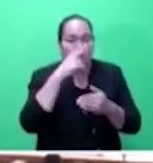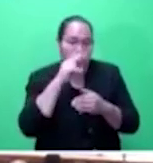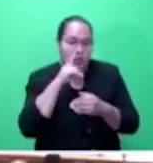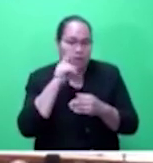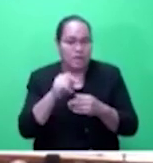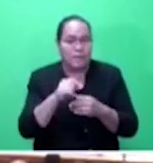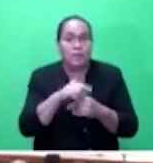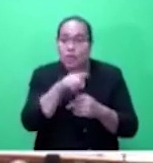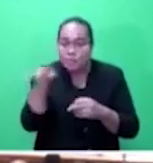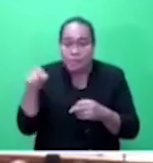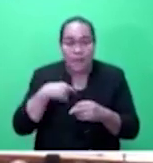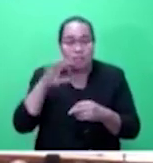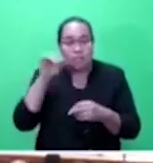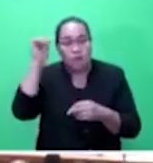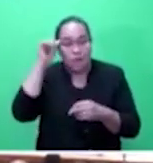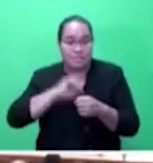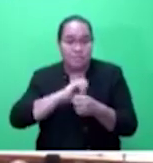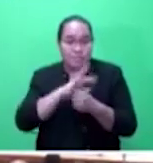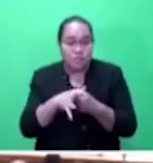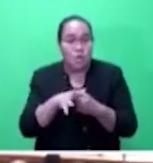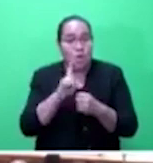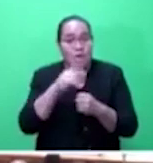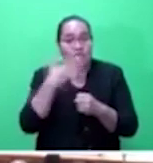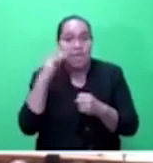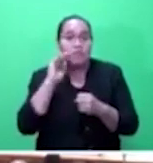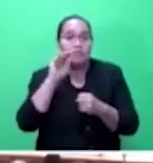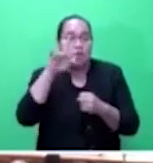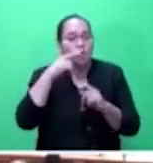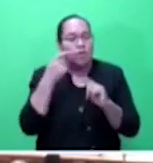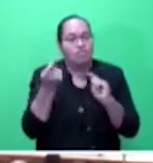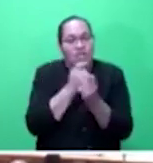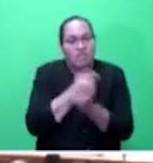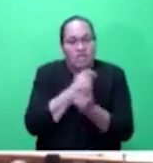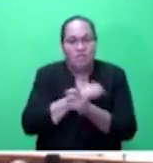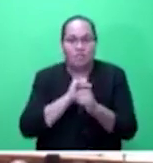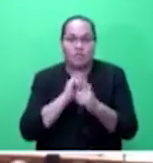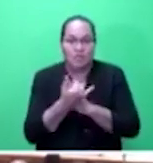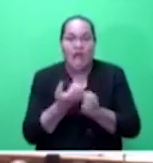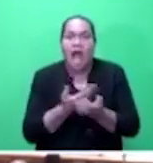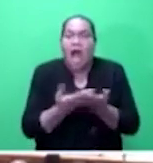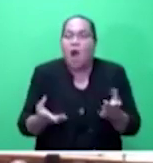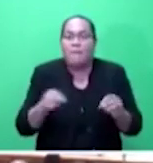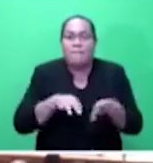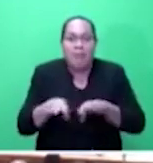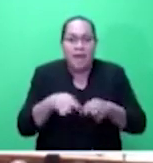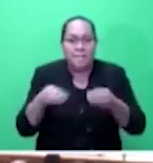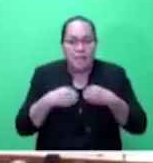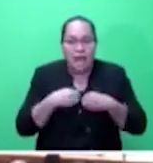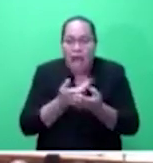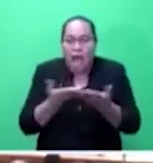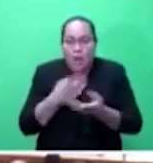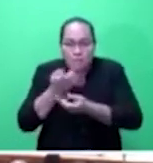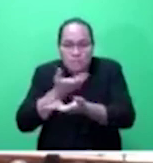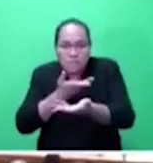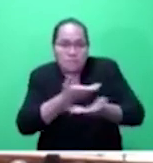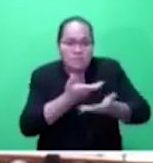must all recognize that this virus will fundamentally reshape our society, how we do business, and how we interact.